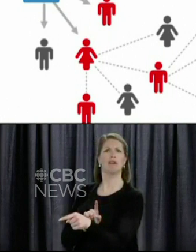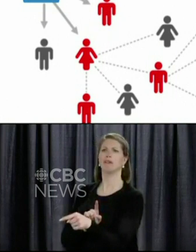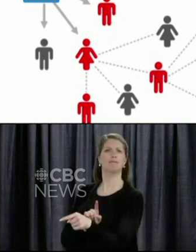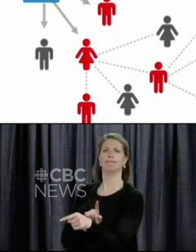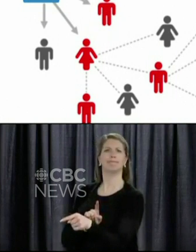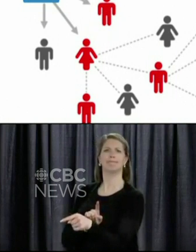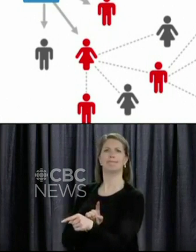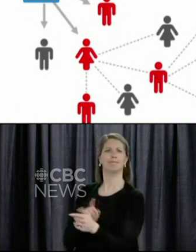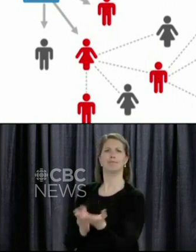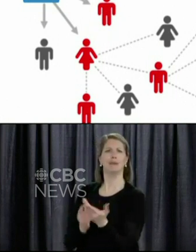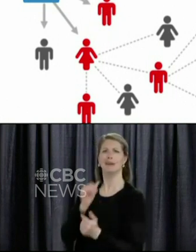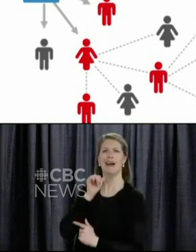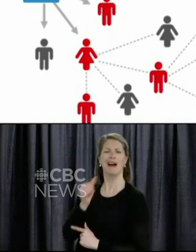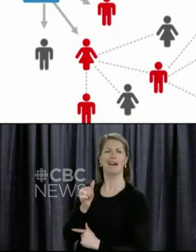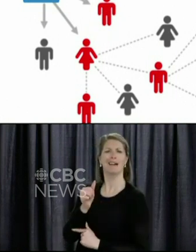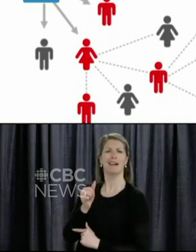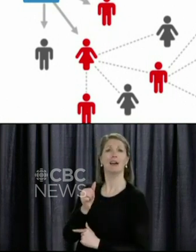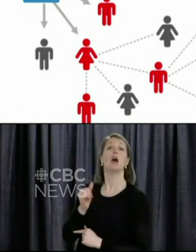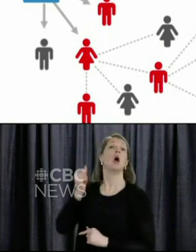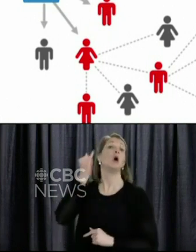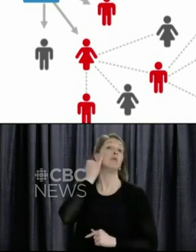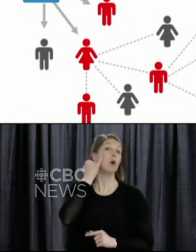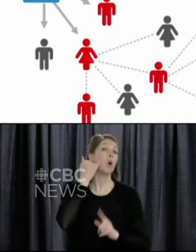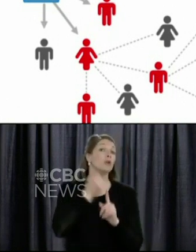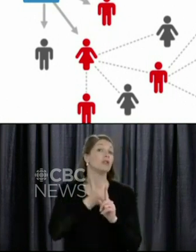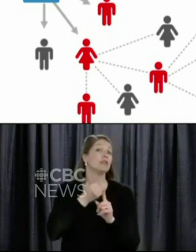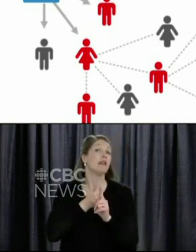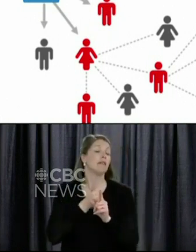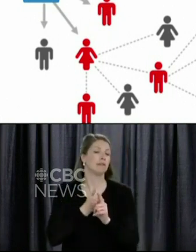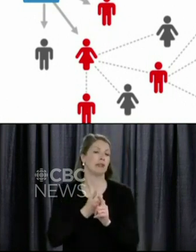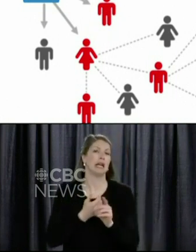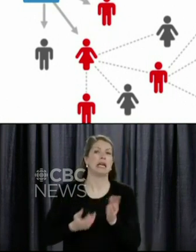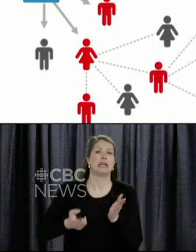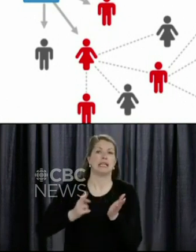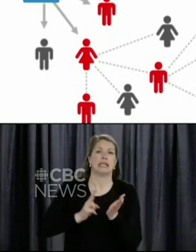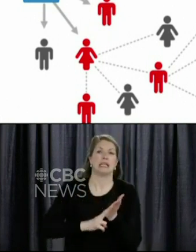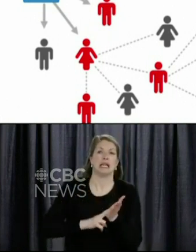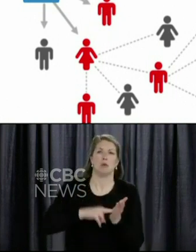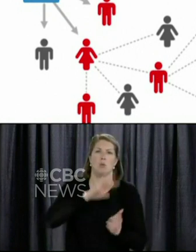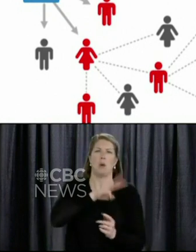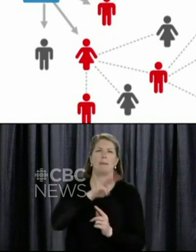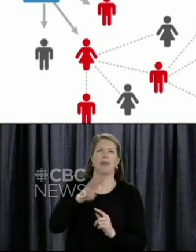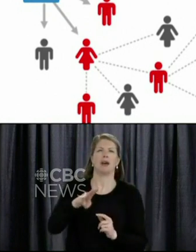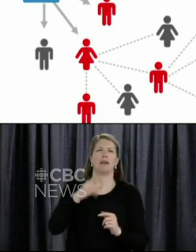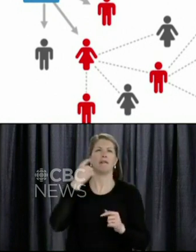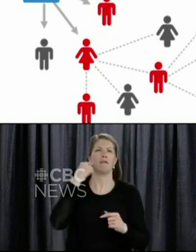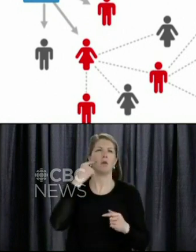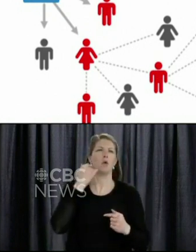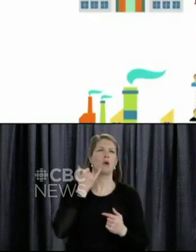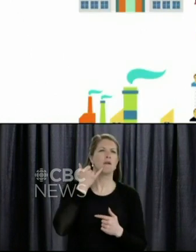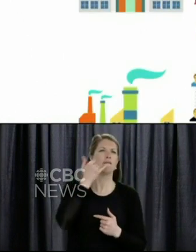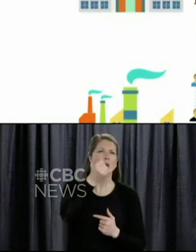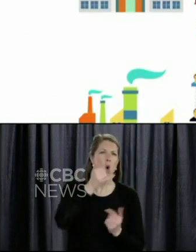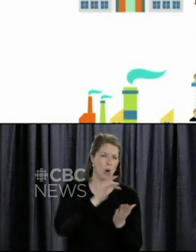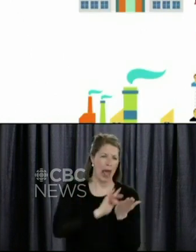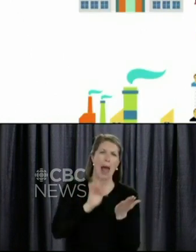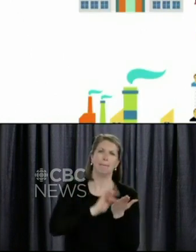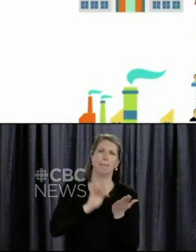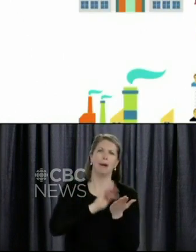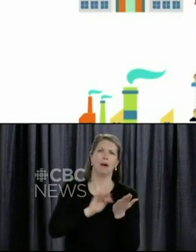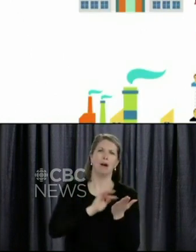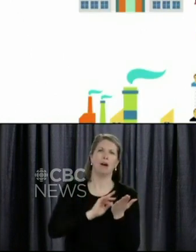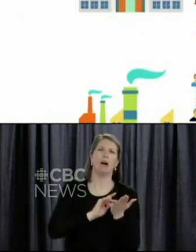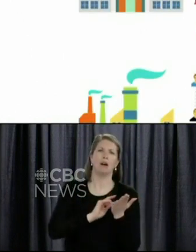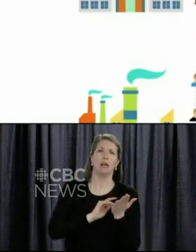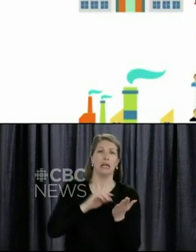contact tracing, it'd be another way of actually getting that information out, because it is critical to the health of our province. The